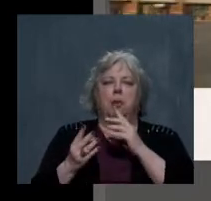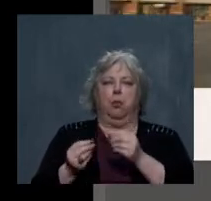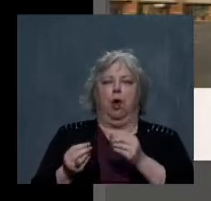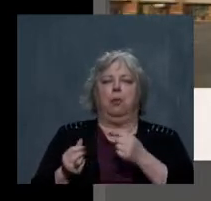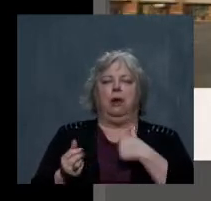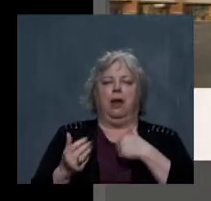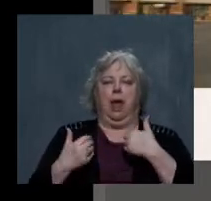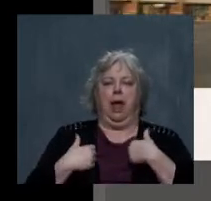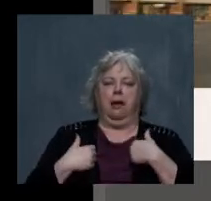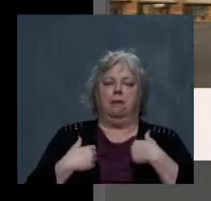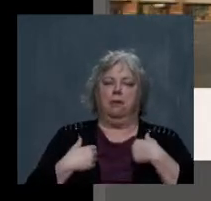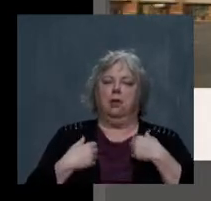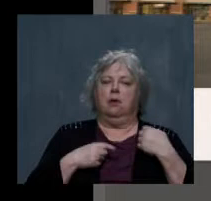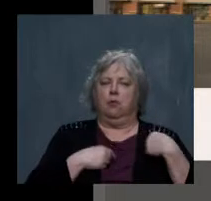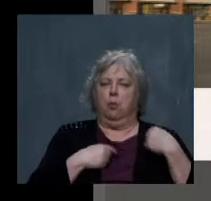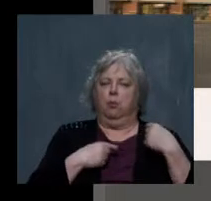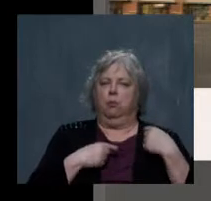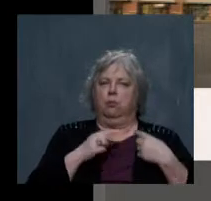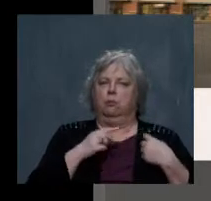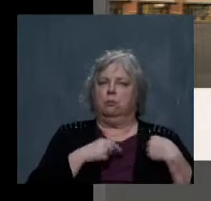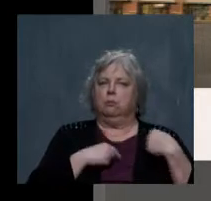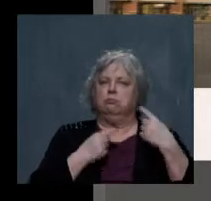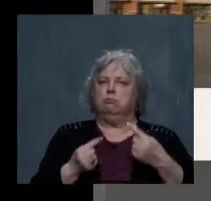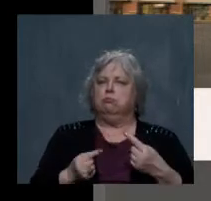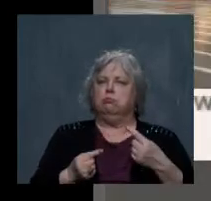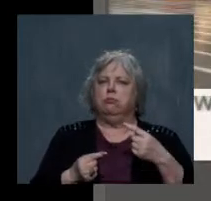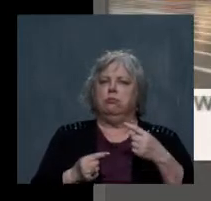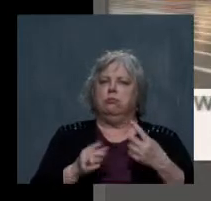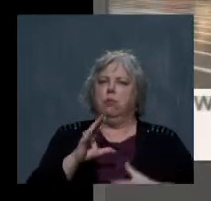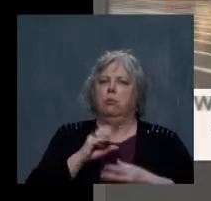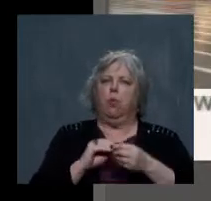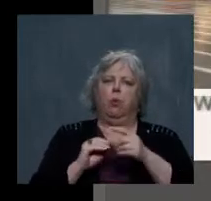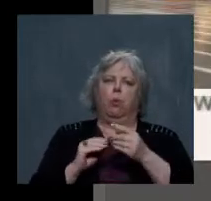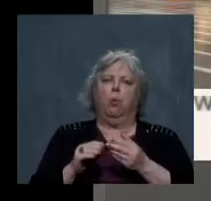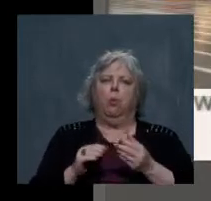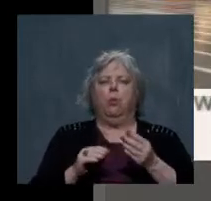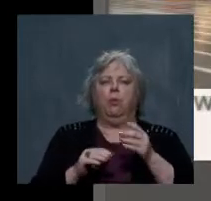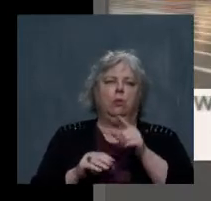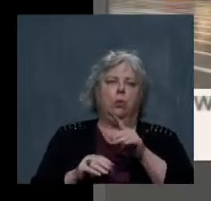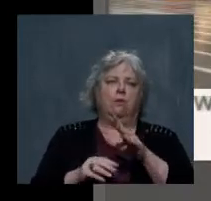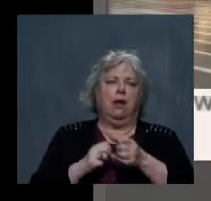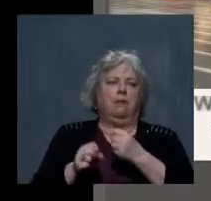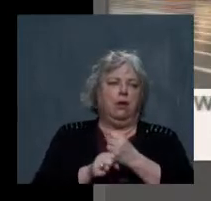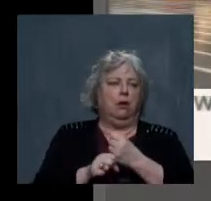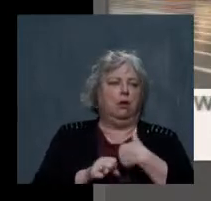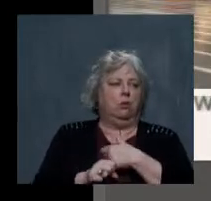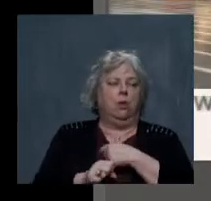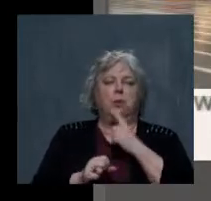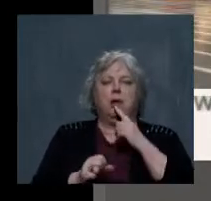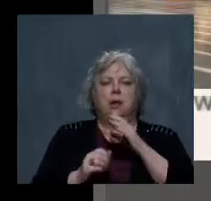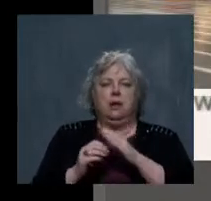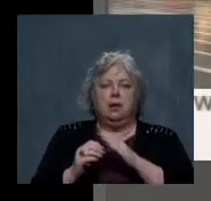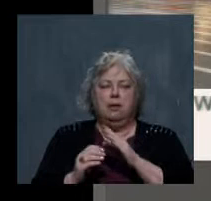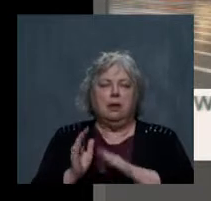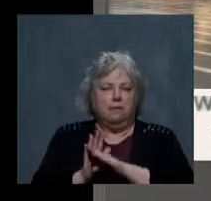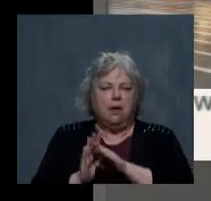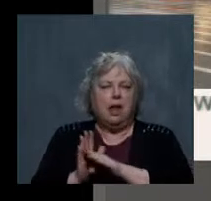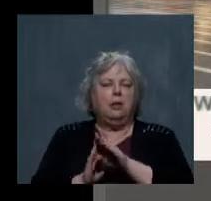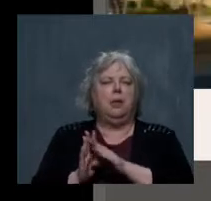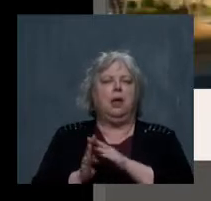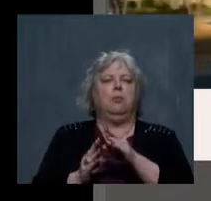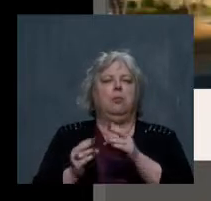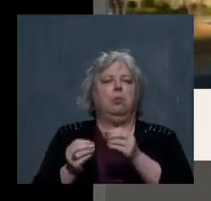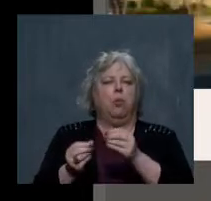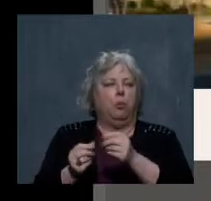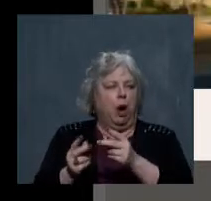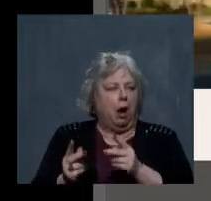over 20, 25 years, and we have several properties, mainly shopping centers. You should see there's Whole Foods, and I have